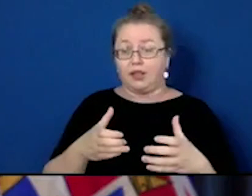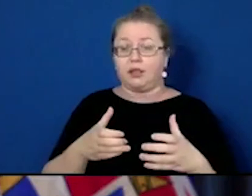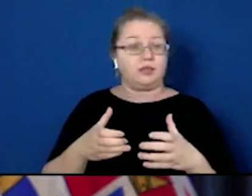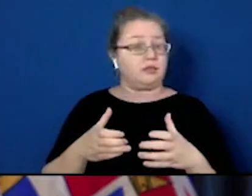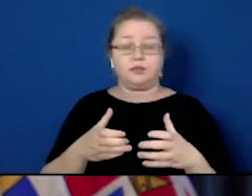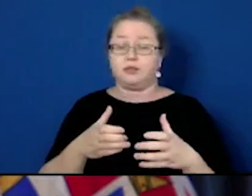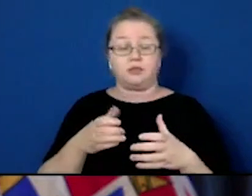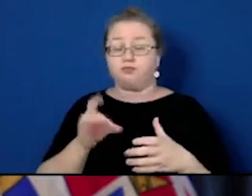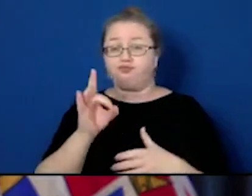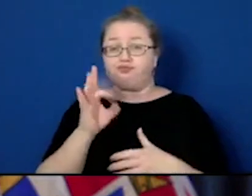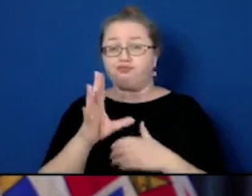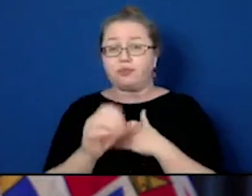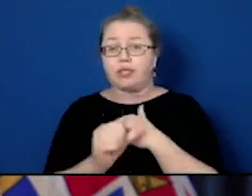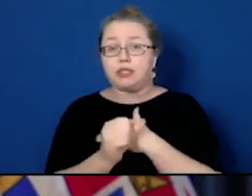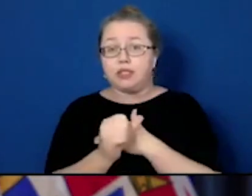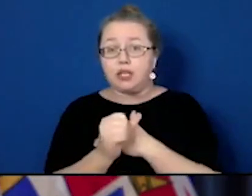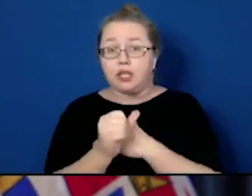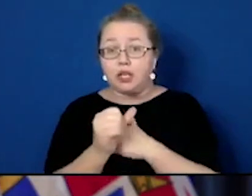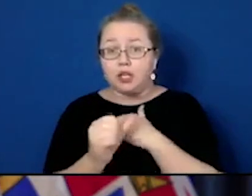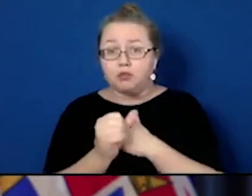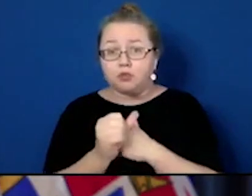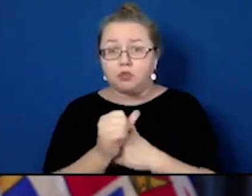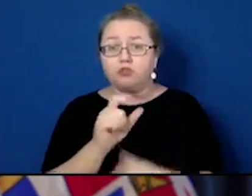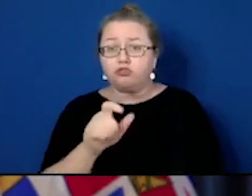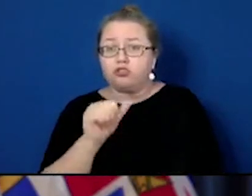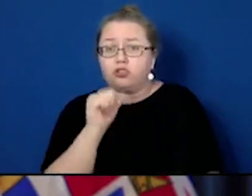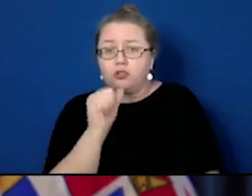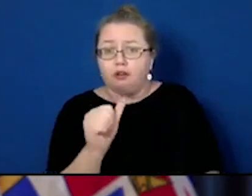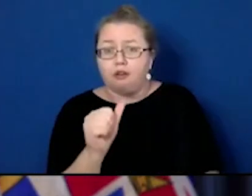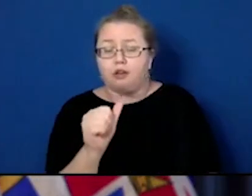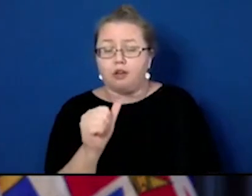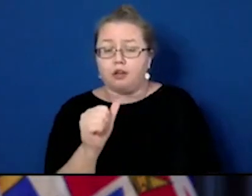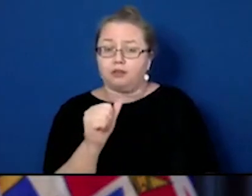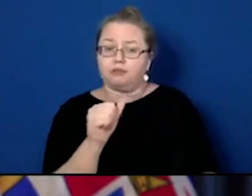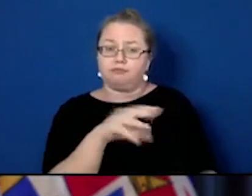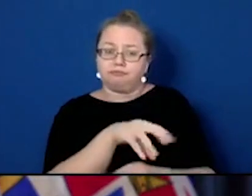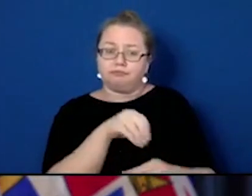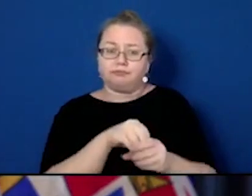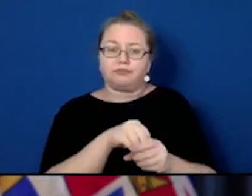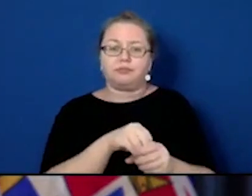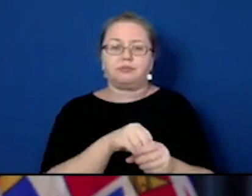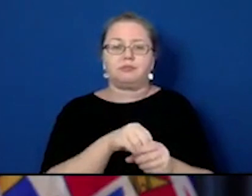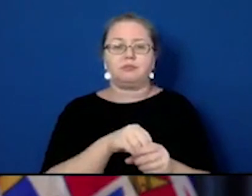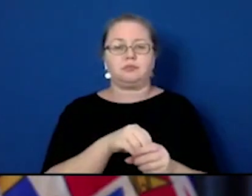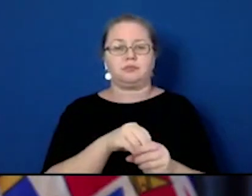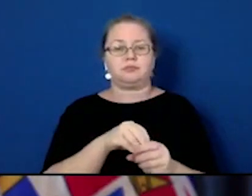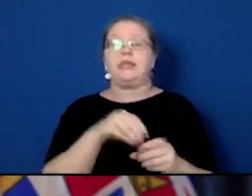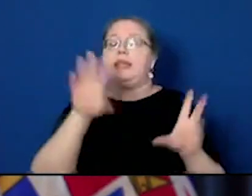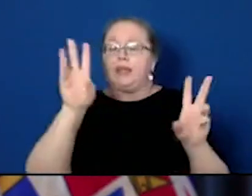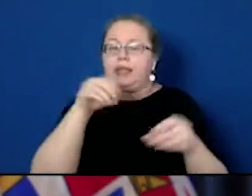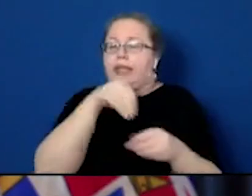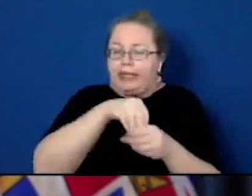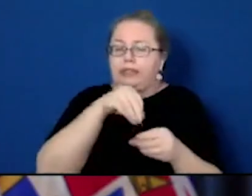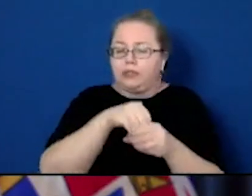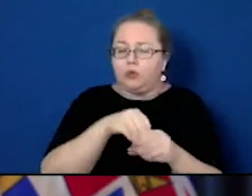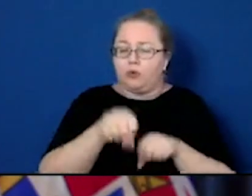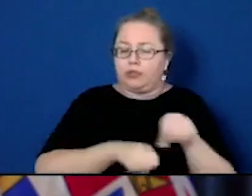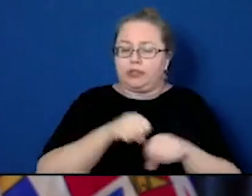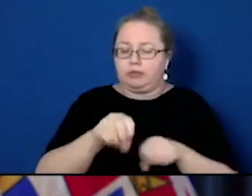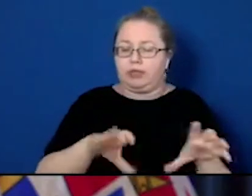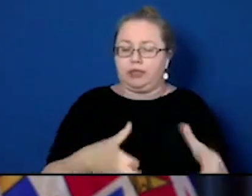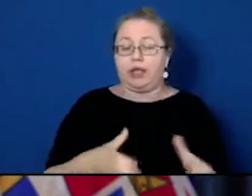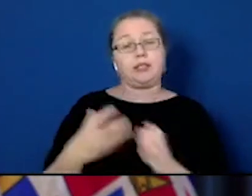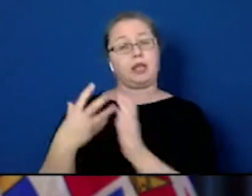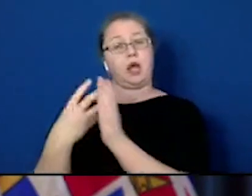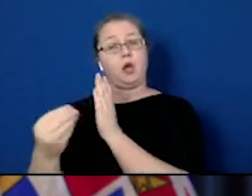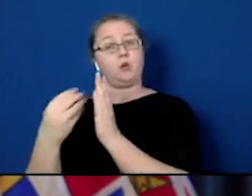Metro Vancouver are dangerous. We should not be doing those things. We need to find other ways. I should say indoor spin classes. The